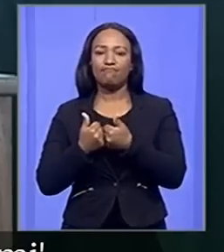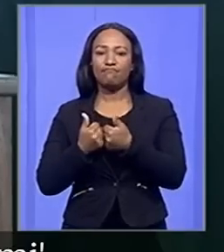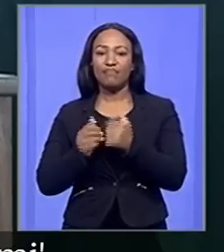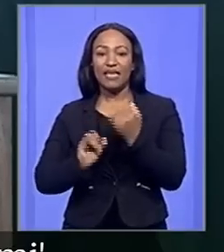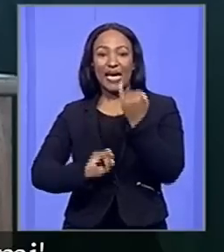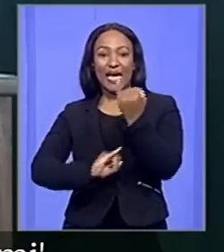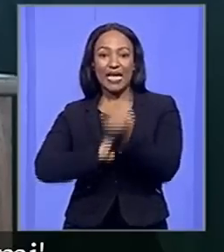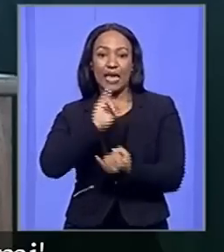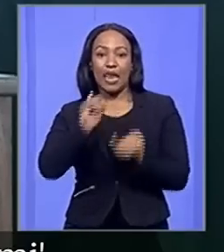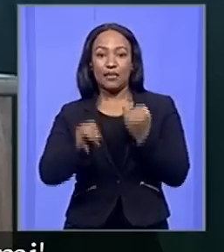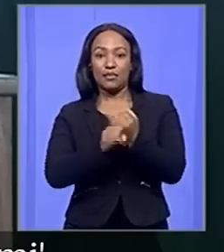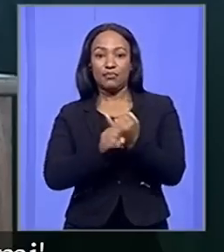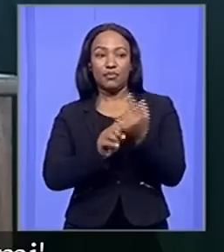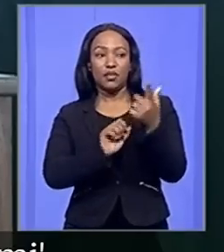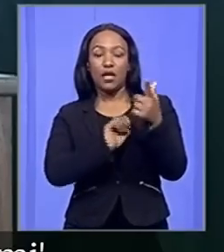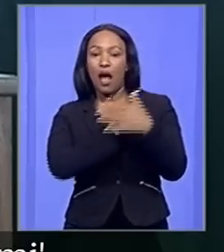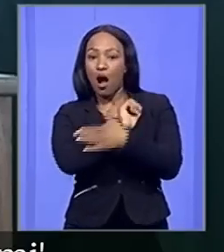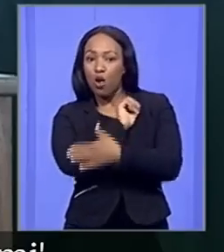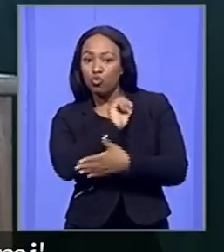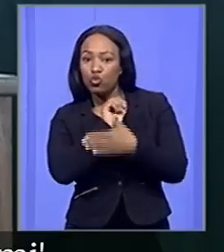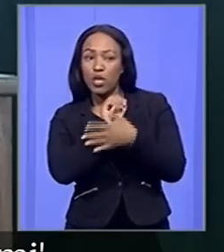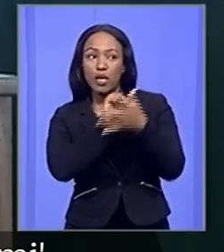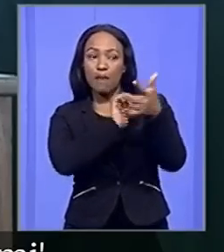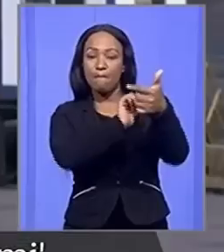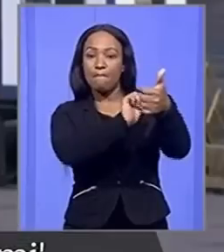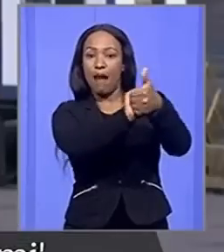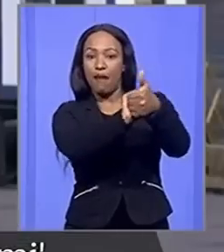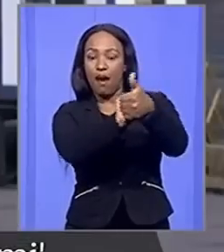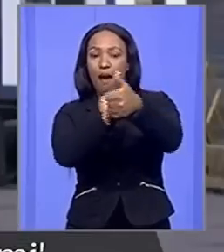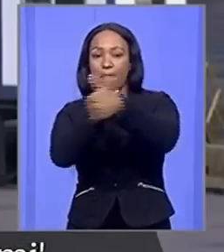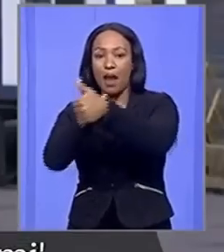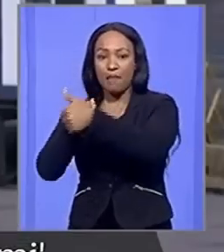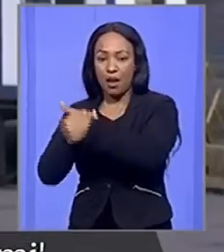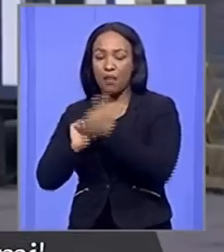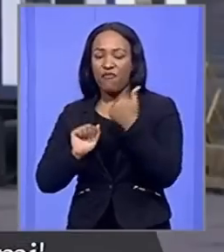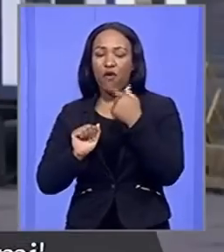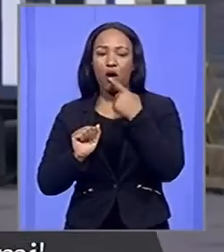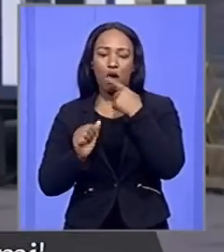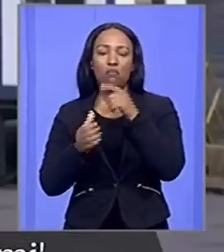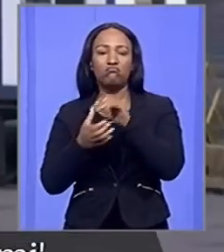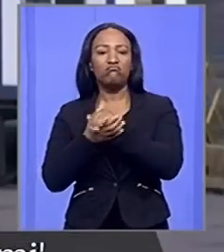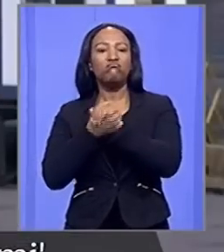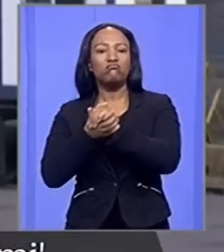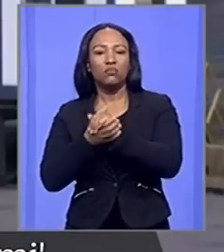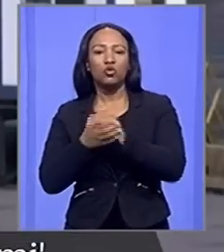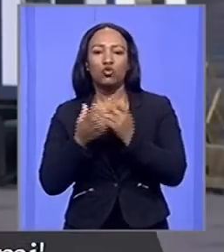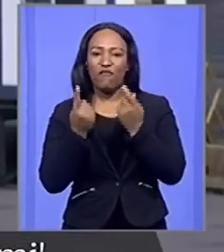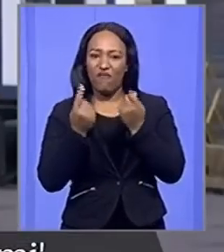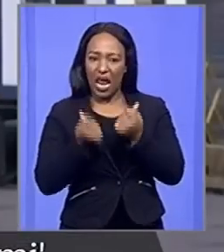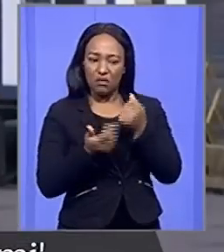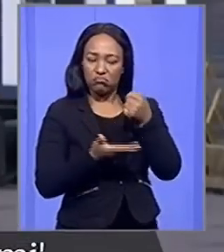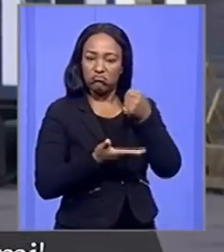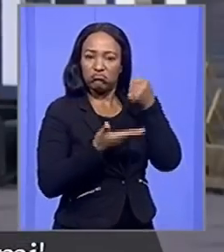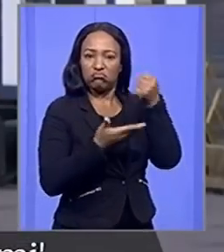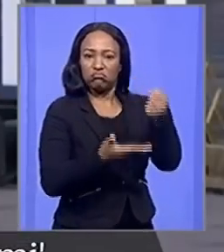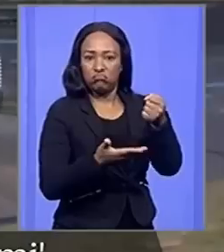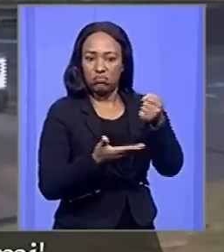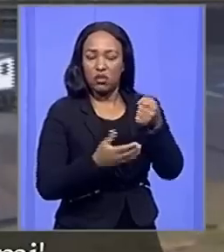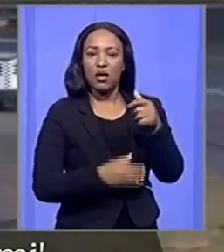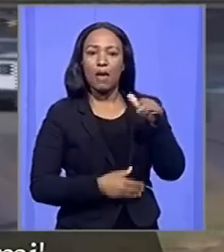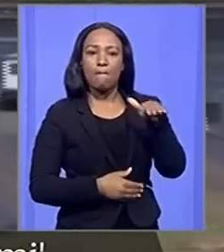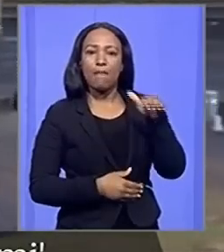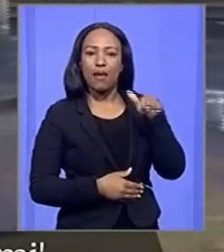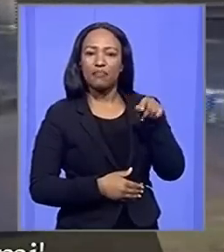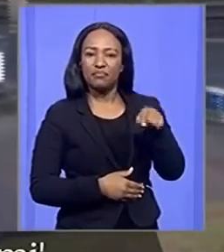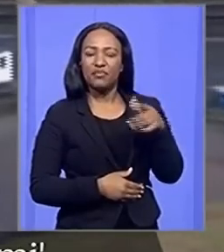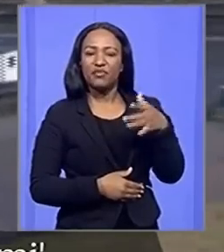their commitments to finance both. Banka ya lefase yeo e bile go le seabe go tswaleleng ga setiši sa go fehla